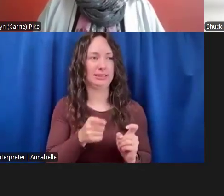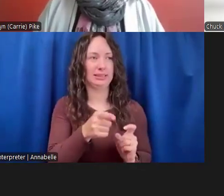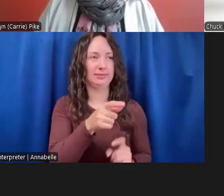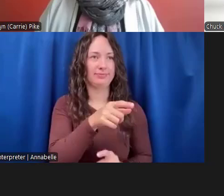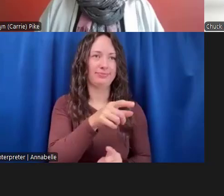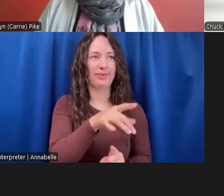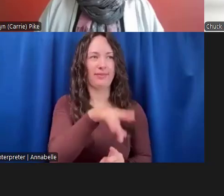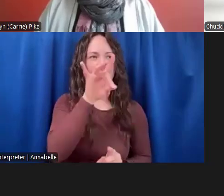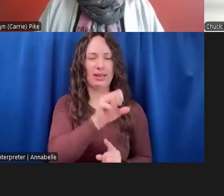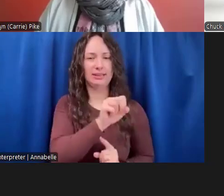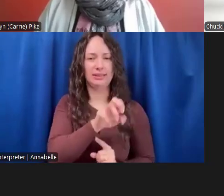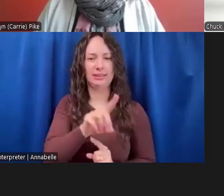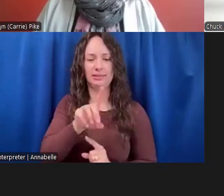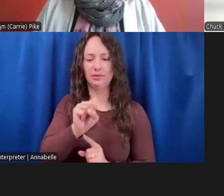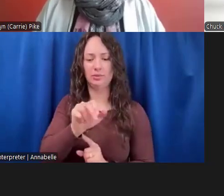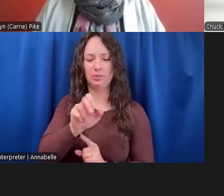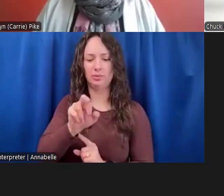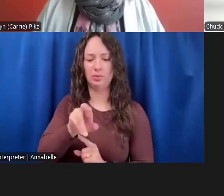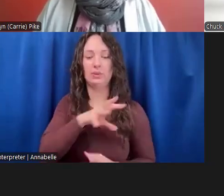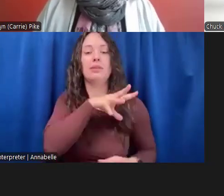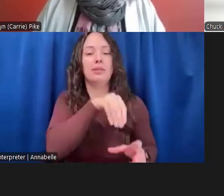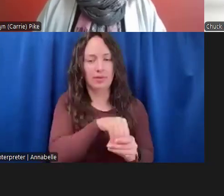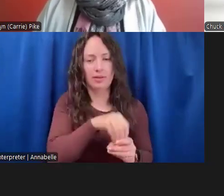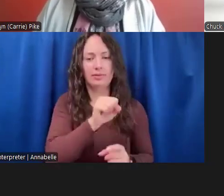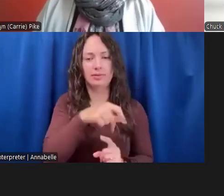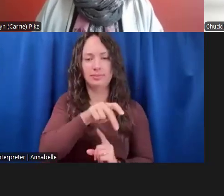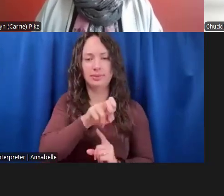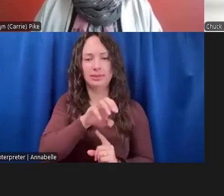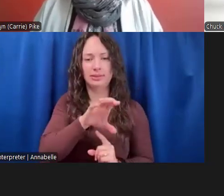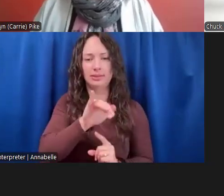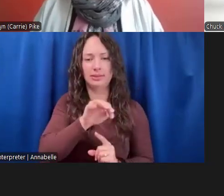the species. So that is a huge problem everywhere.